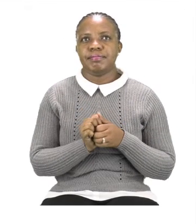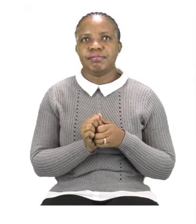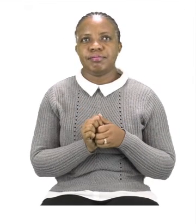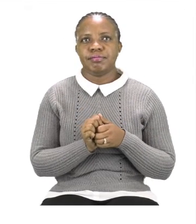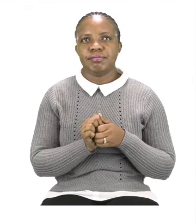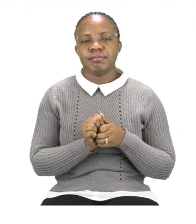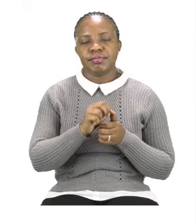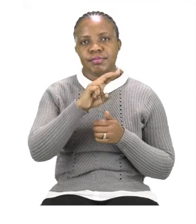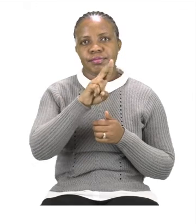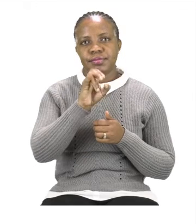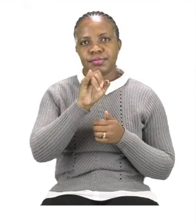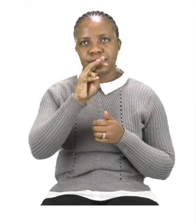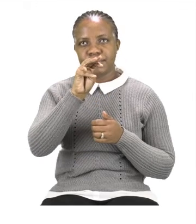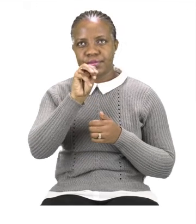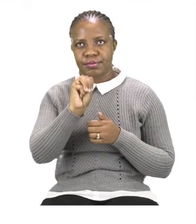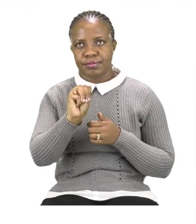him,